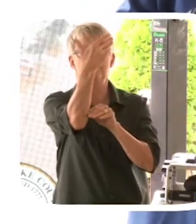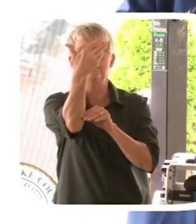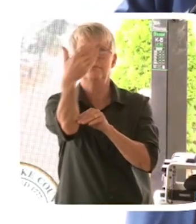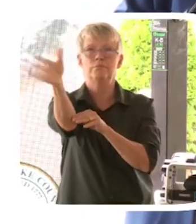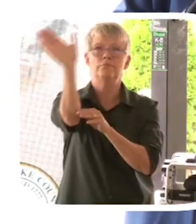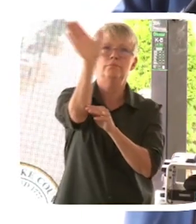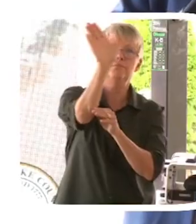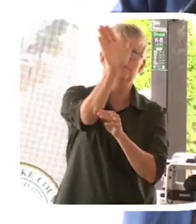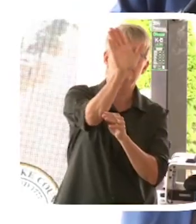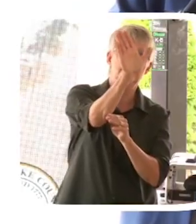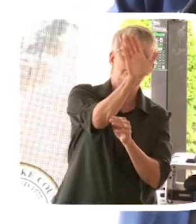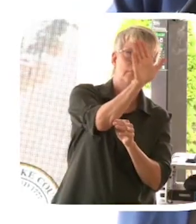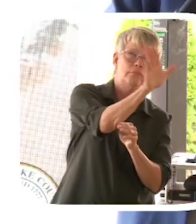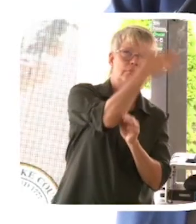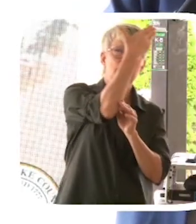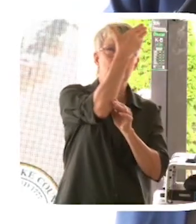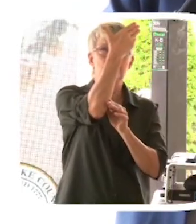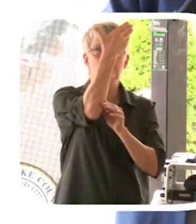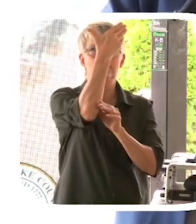gallantly